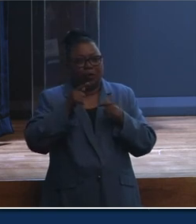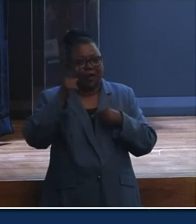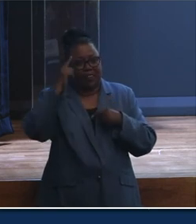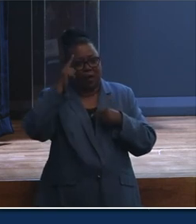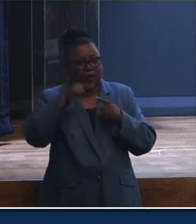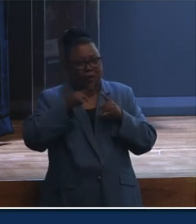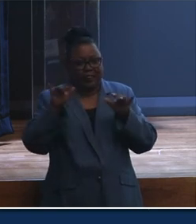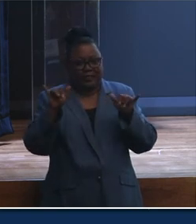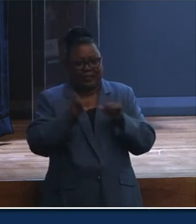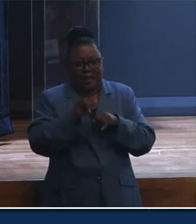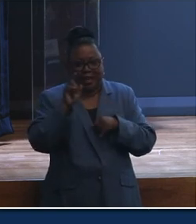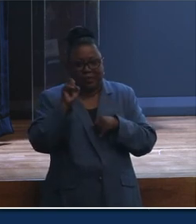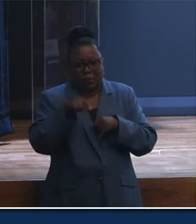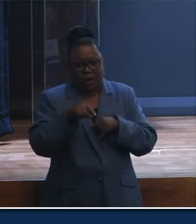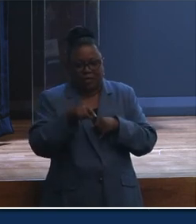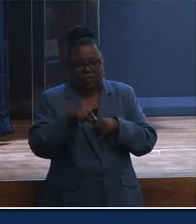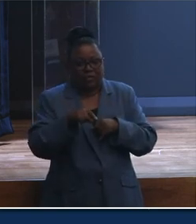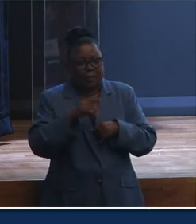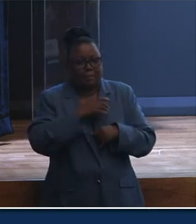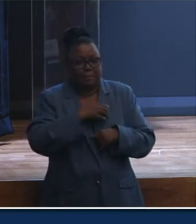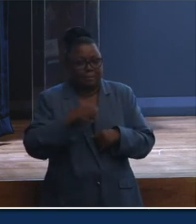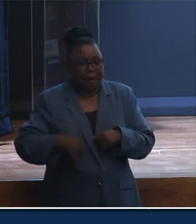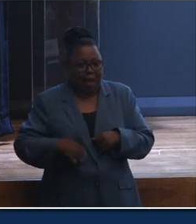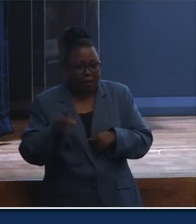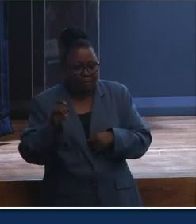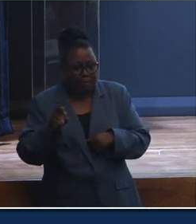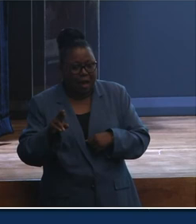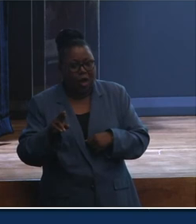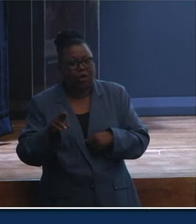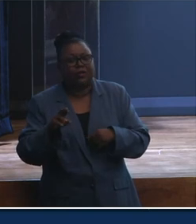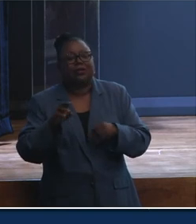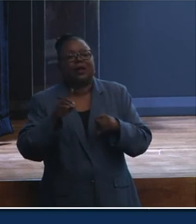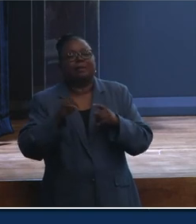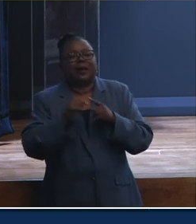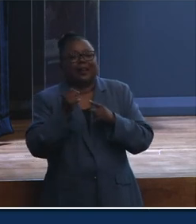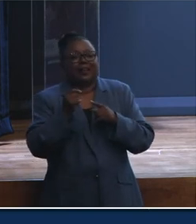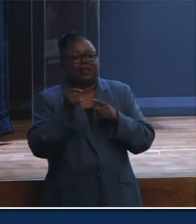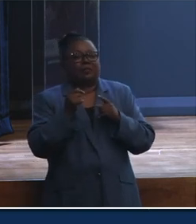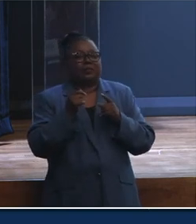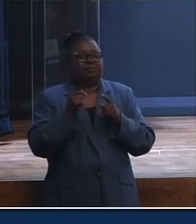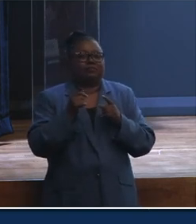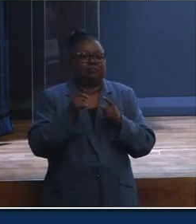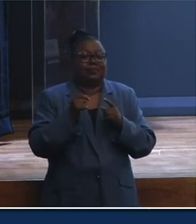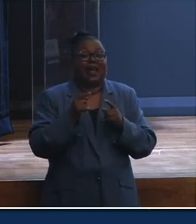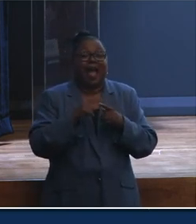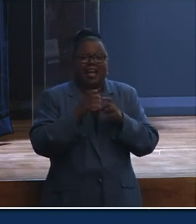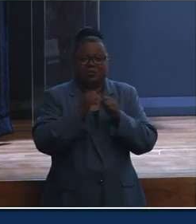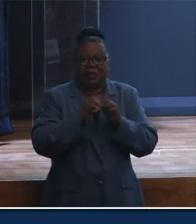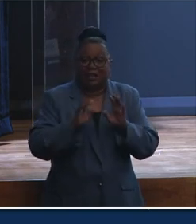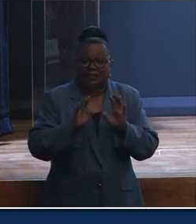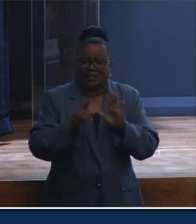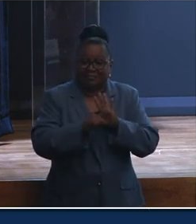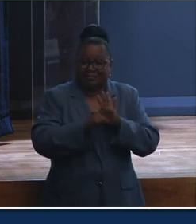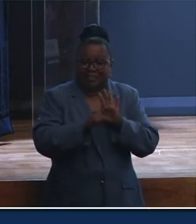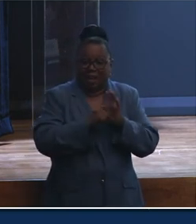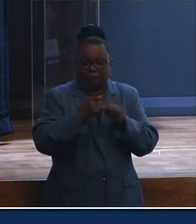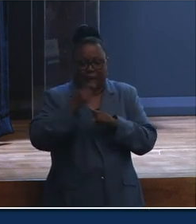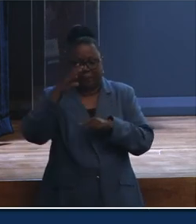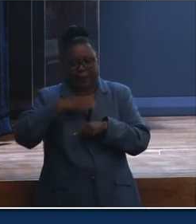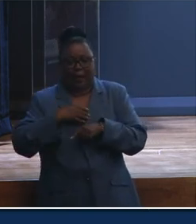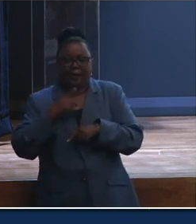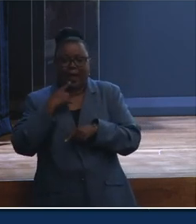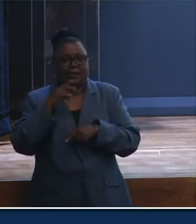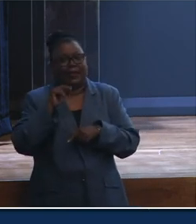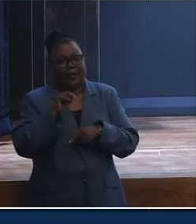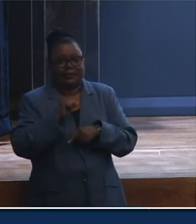thought on the same question, Madam Mayor, but just to turn it a little bit. As we get the pushback still from men, right? As